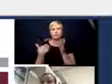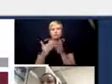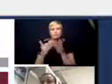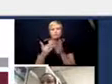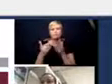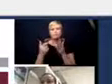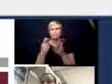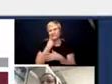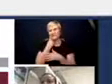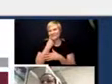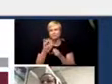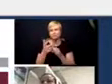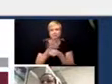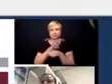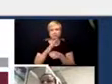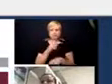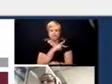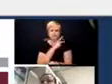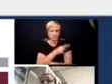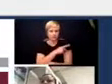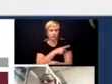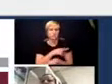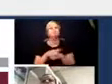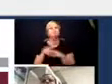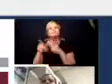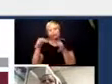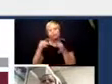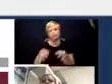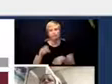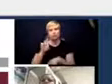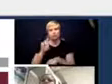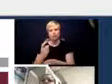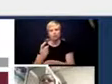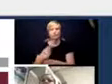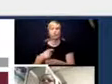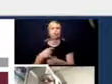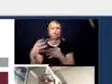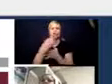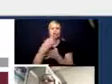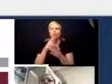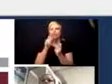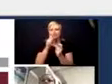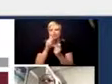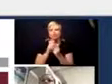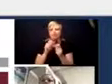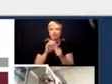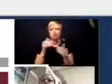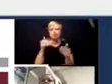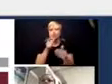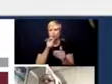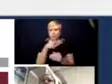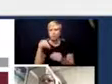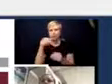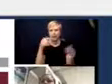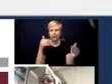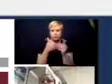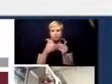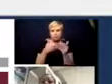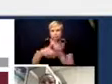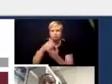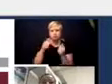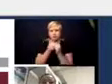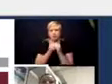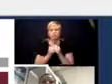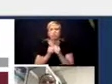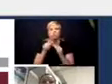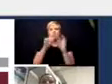patient. They may explain the diagnosis and collect details on close contacts. It will enter those details into a database